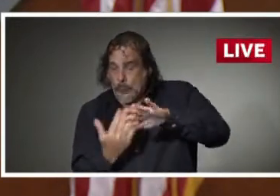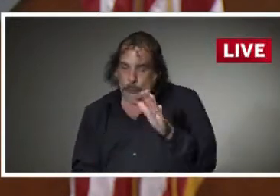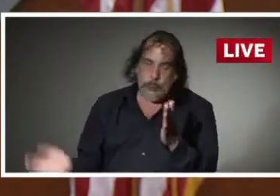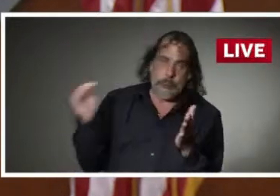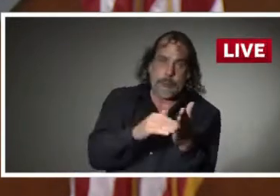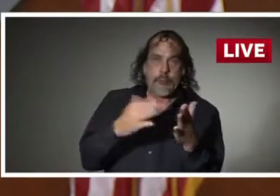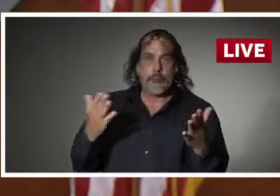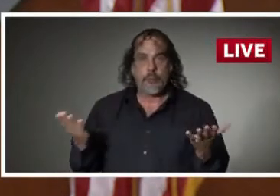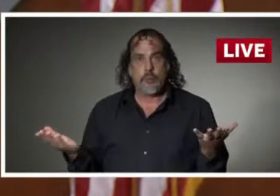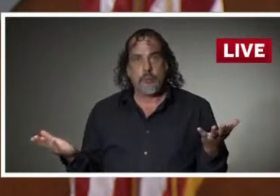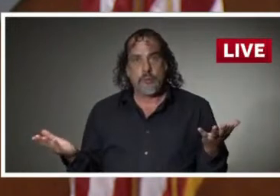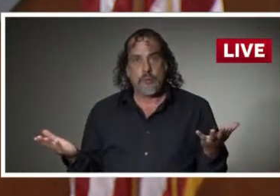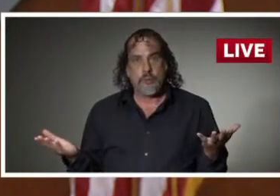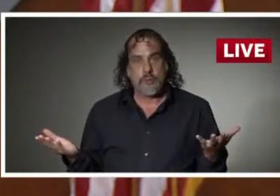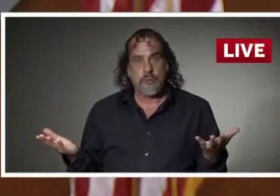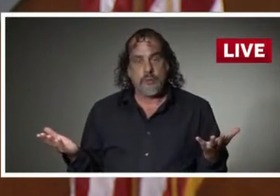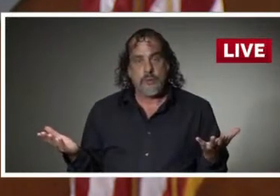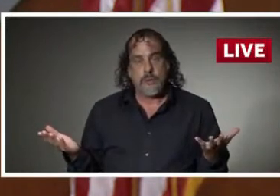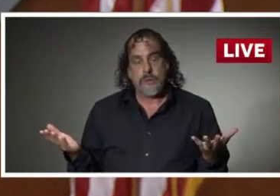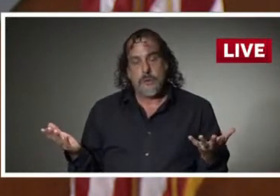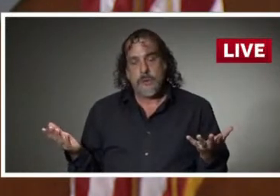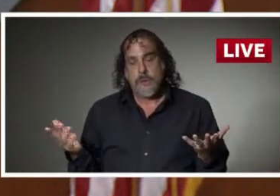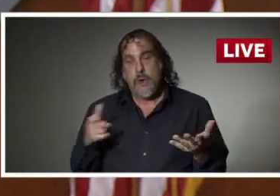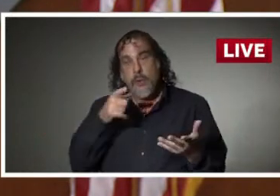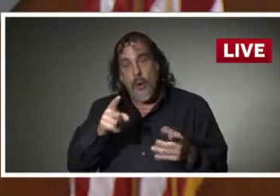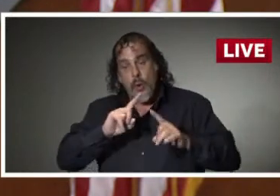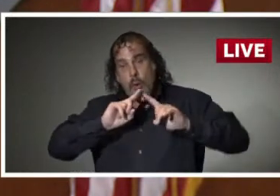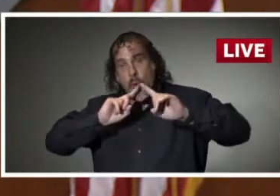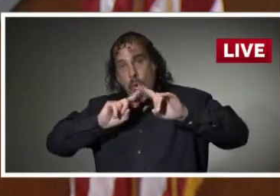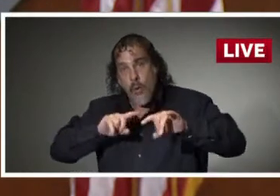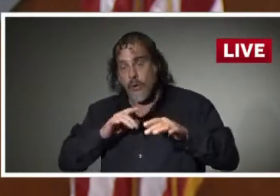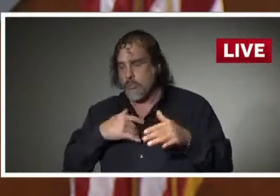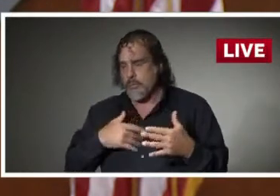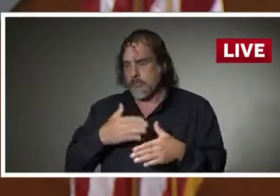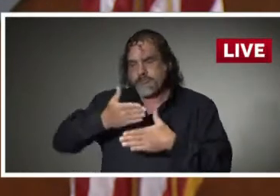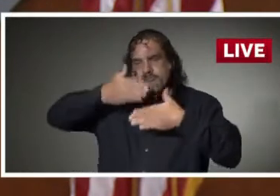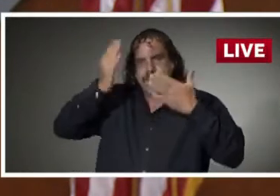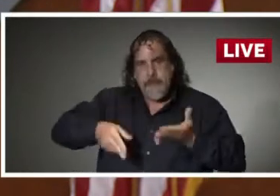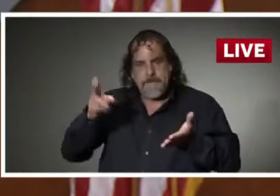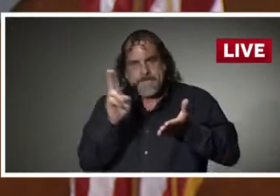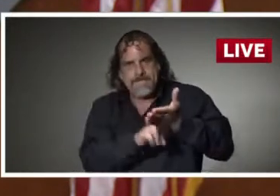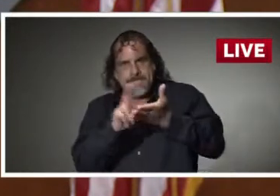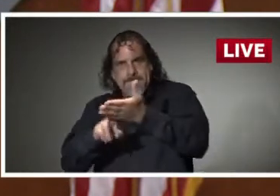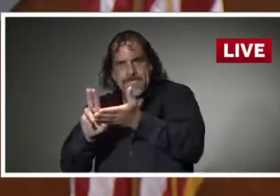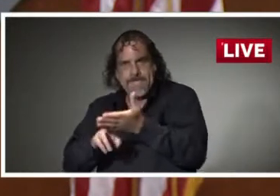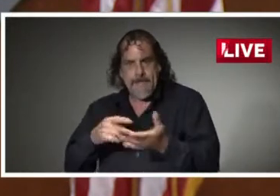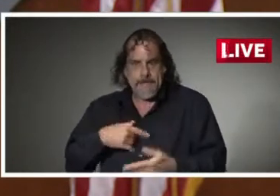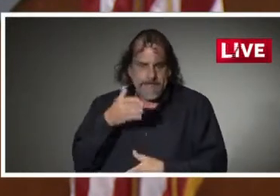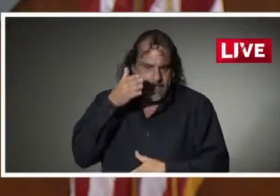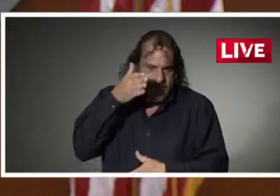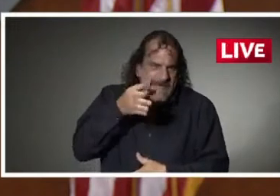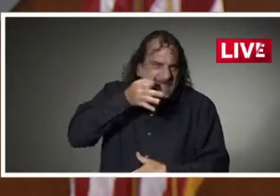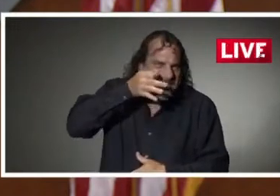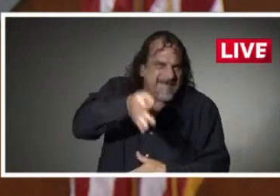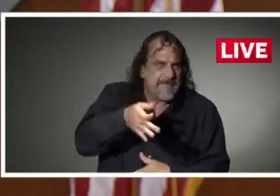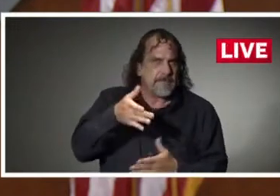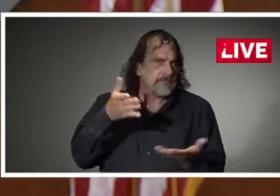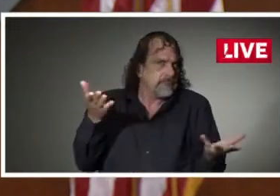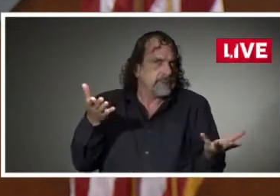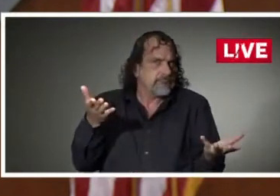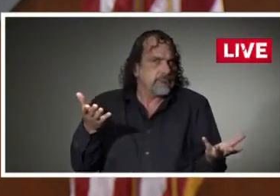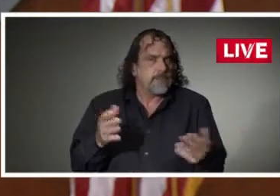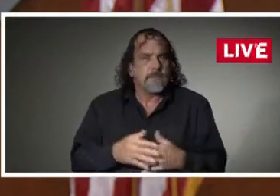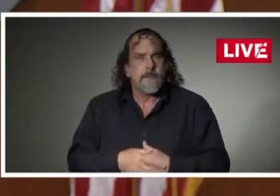again. Those orders will be finalized in the near future, and they will be out very, very soon.